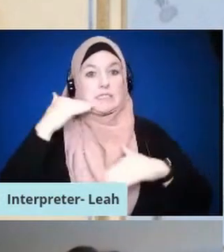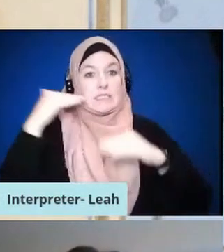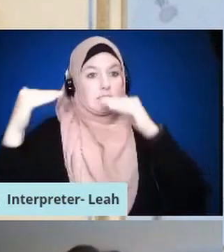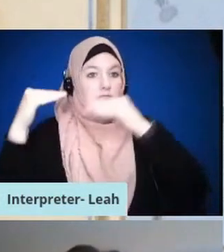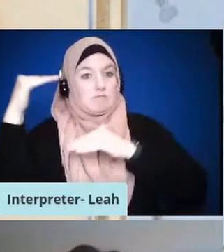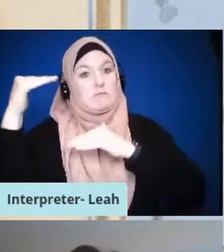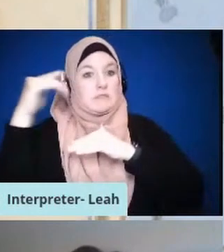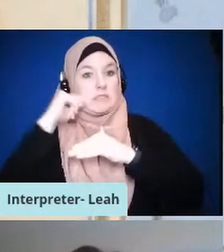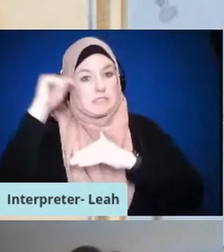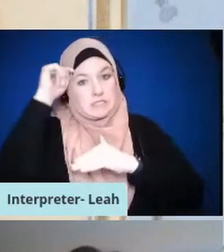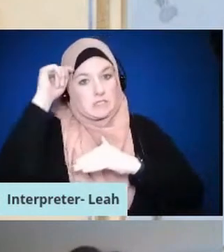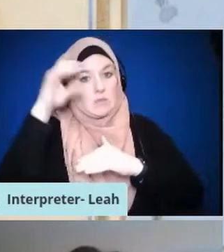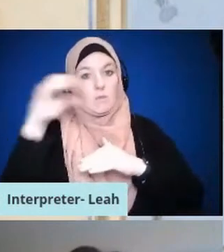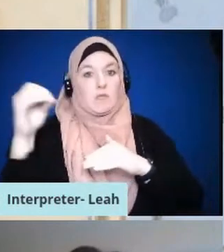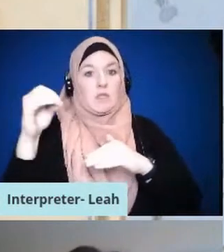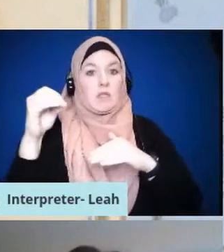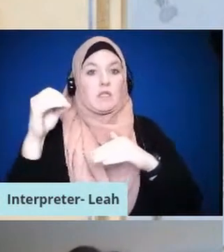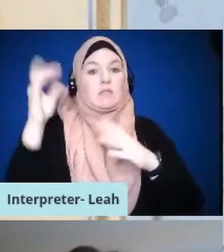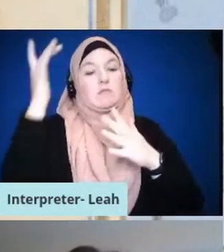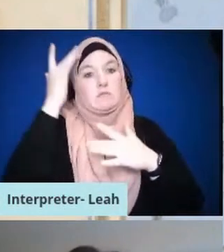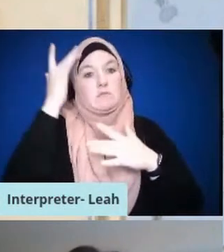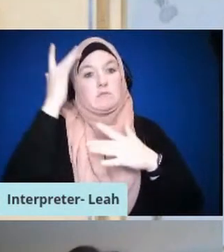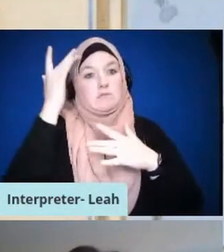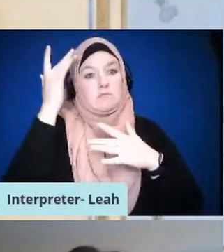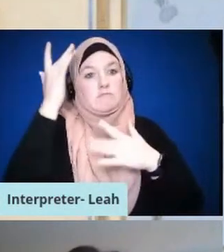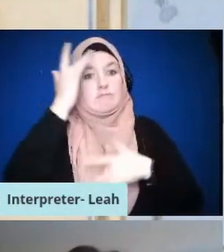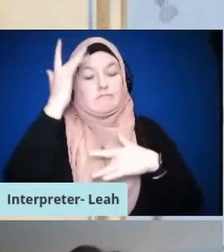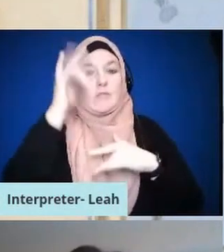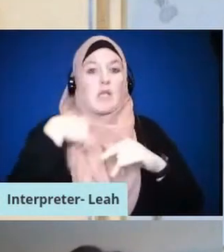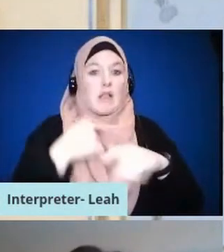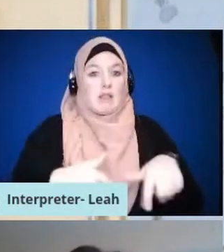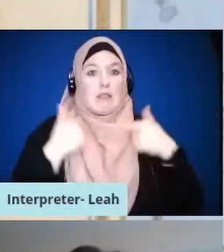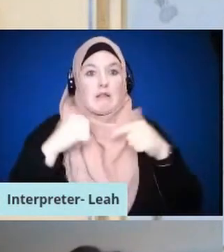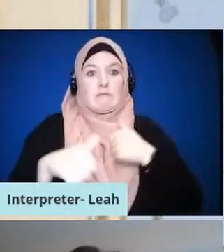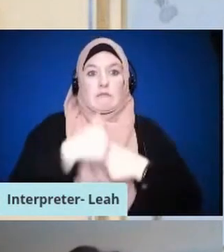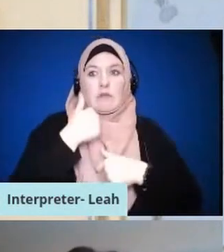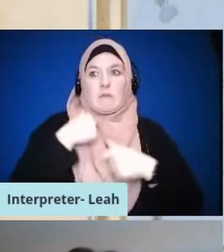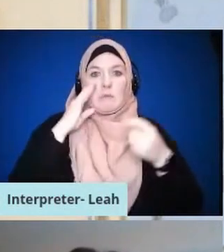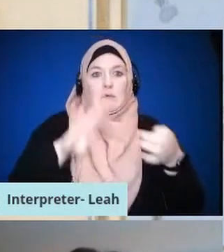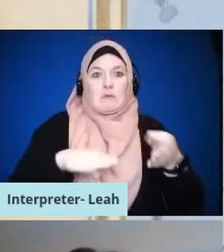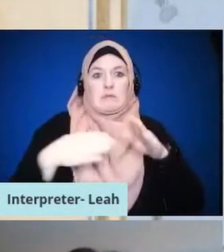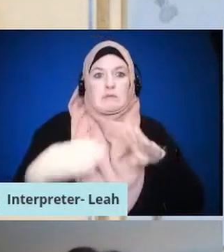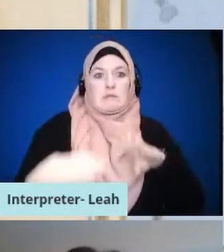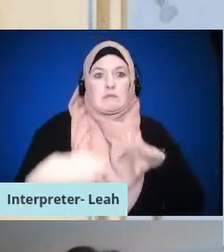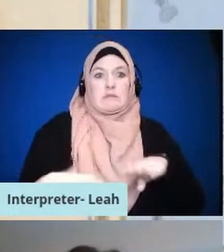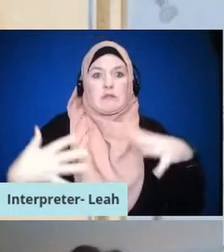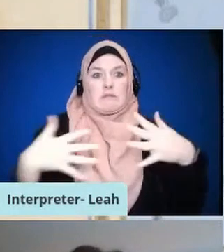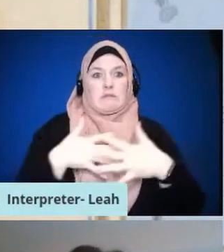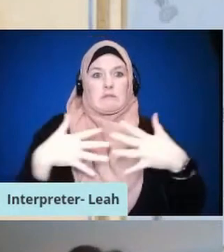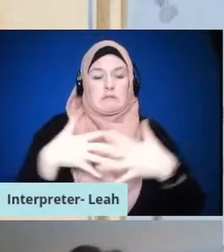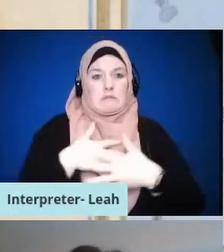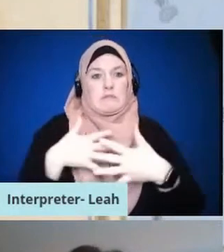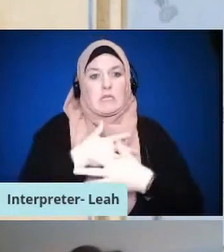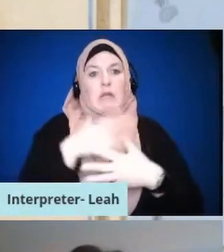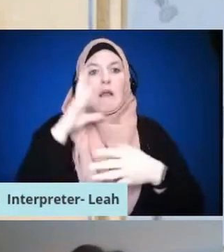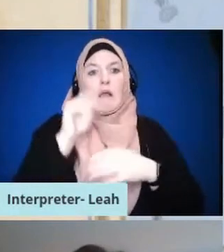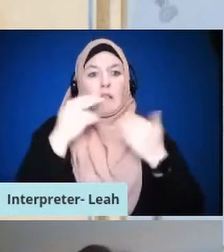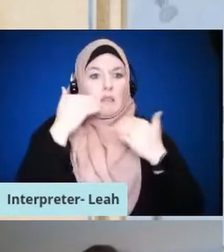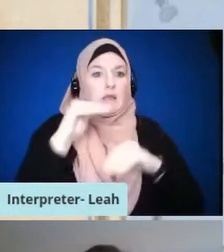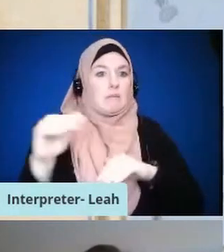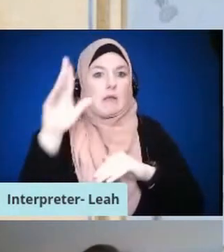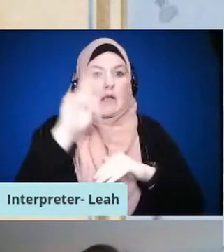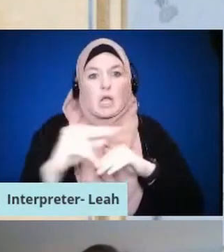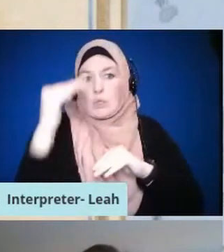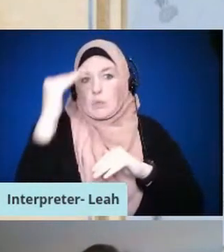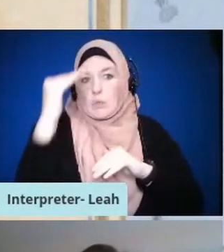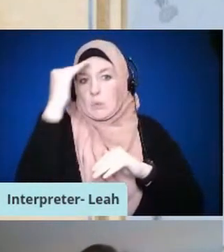media coverage, sickness and life death related fear and anxiety, uncertainty, unlimited unknowns,